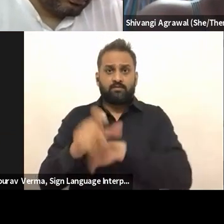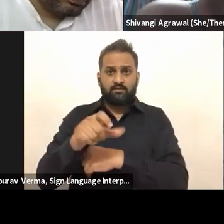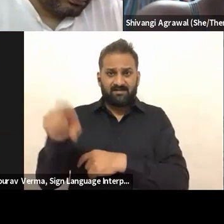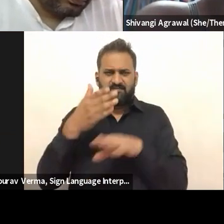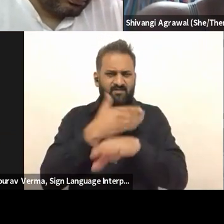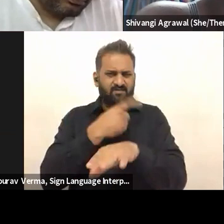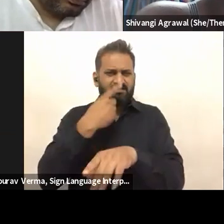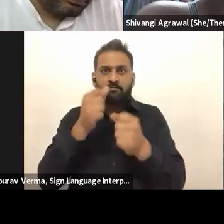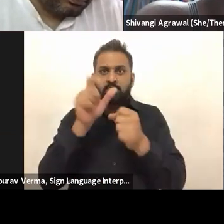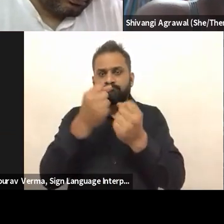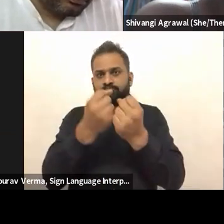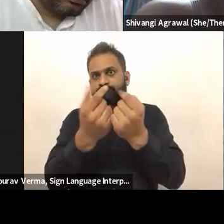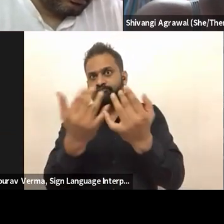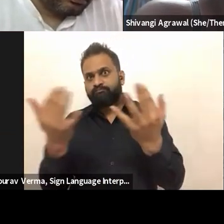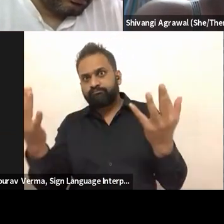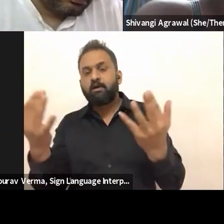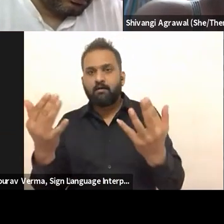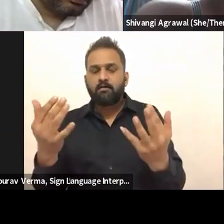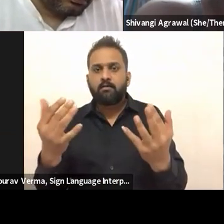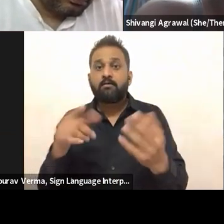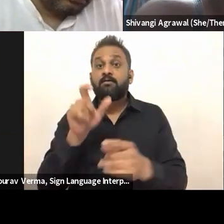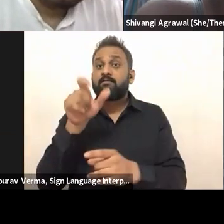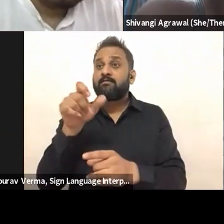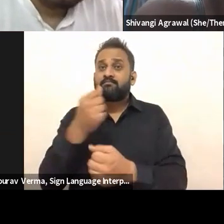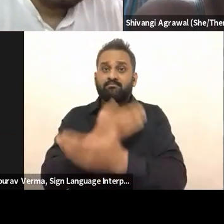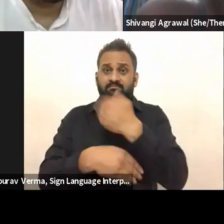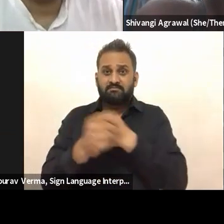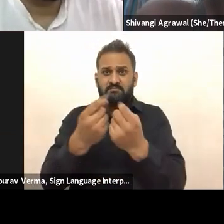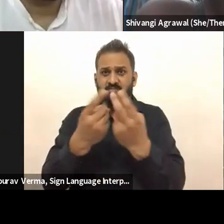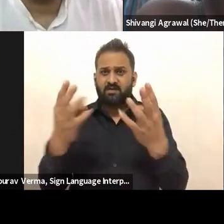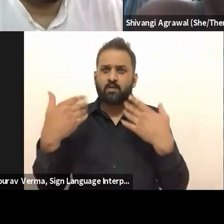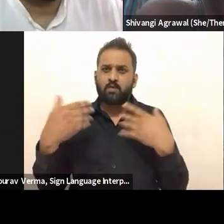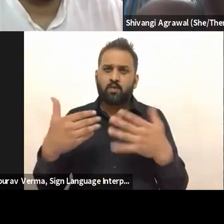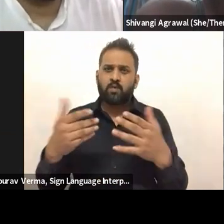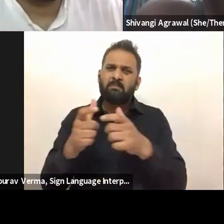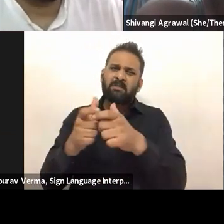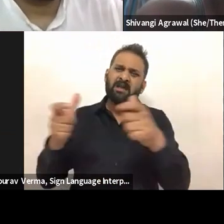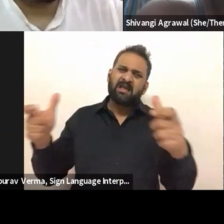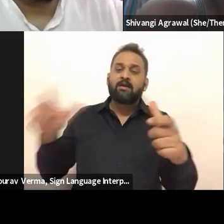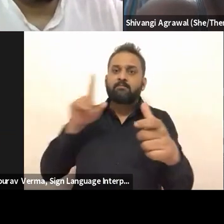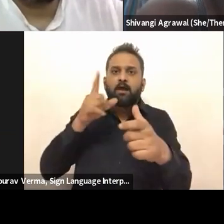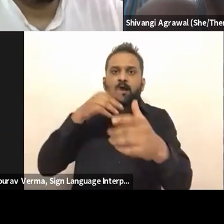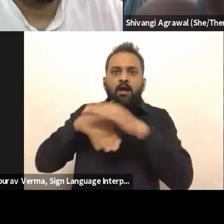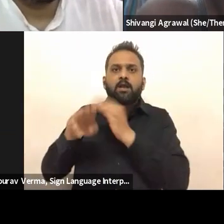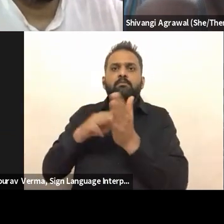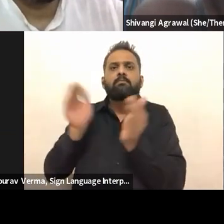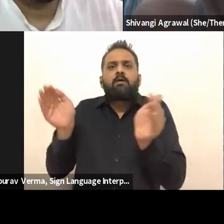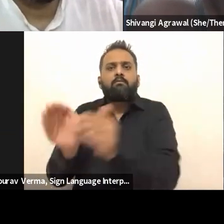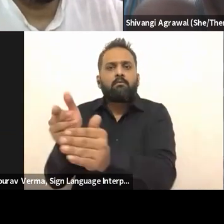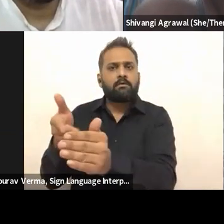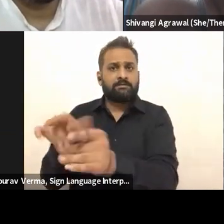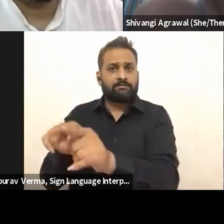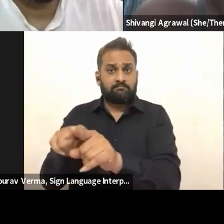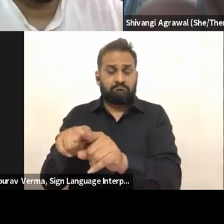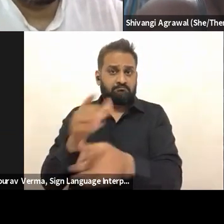number people with disabilities is like the biggest minority, is what we say in our communities. Like the biggest disability